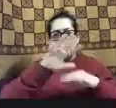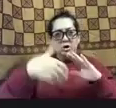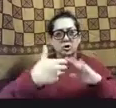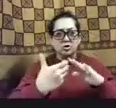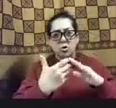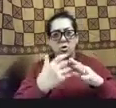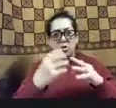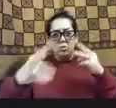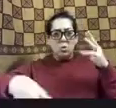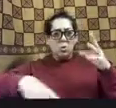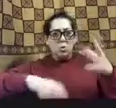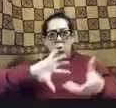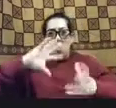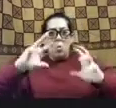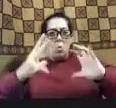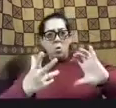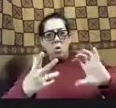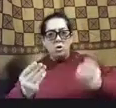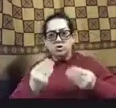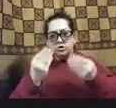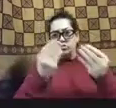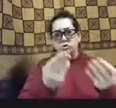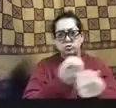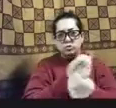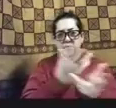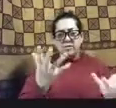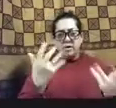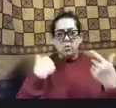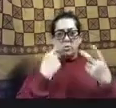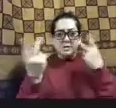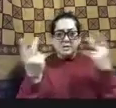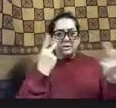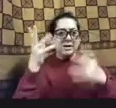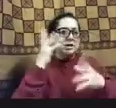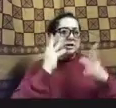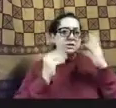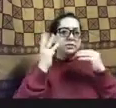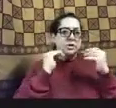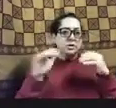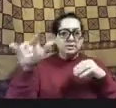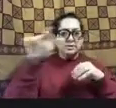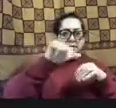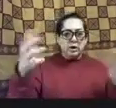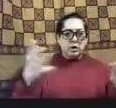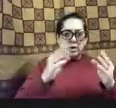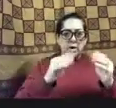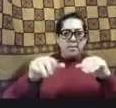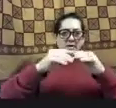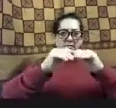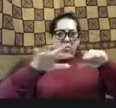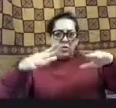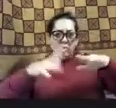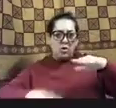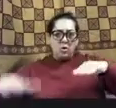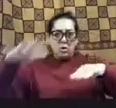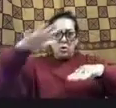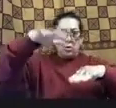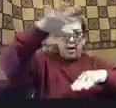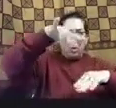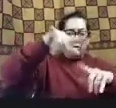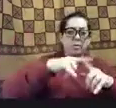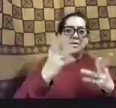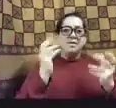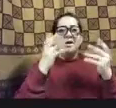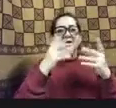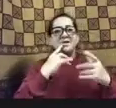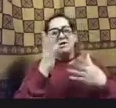underground world is contributing to everything that we see and experience above ground. And there's a lot to say on that, but I'll stop